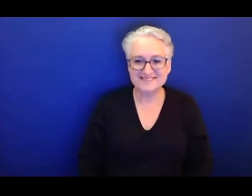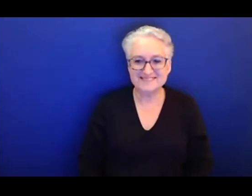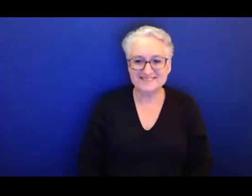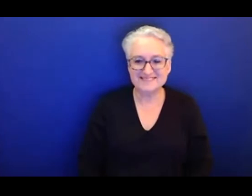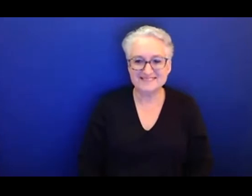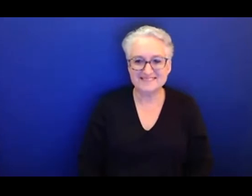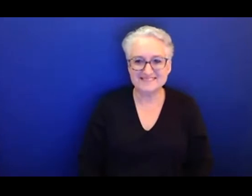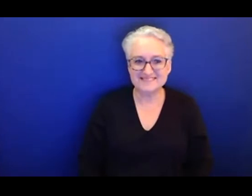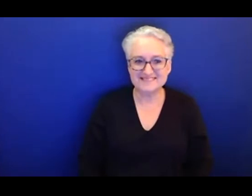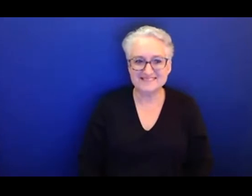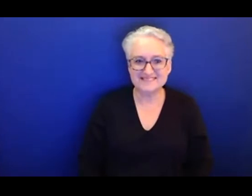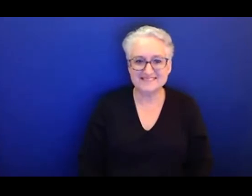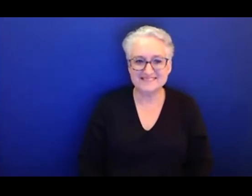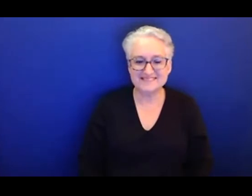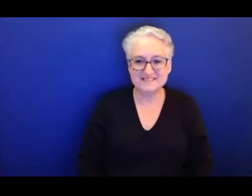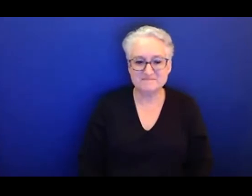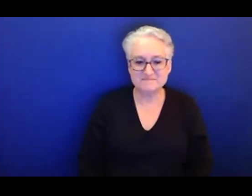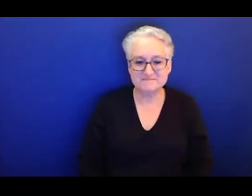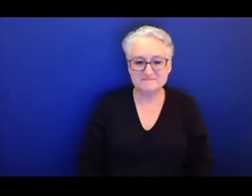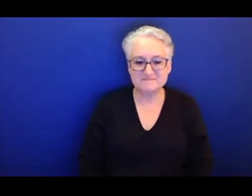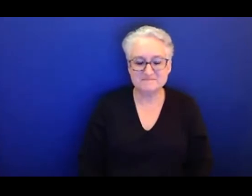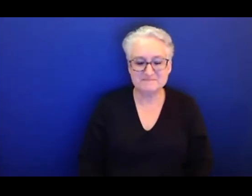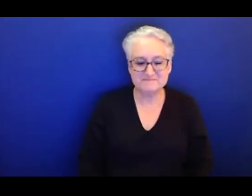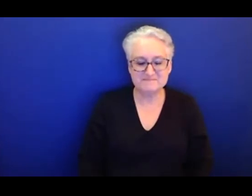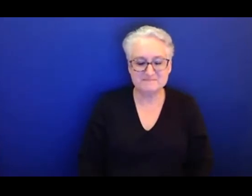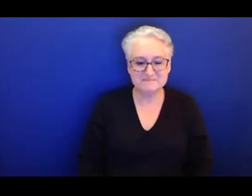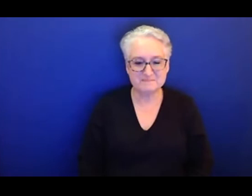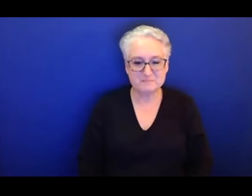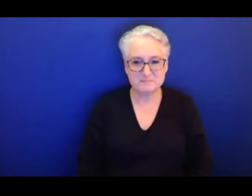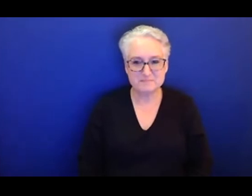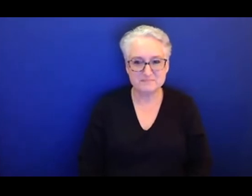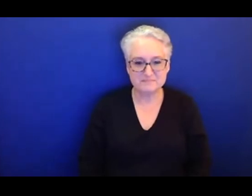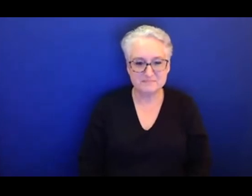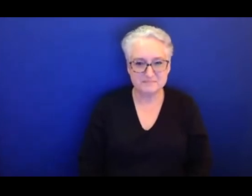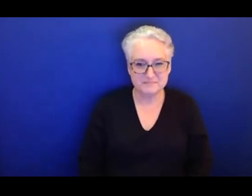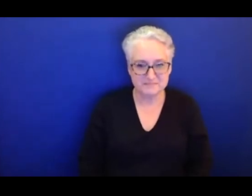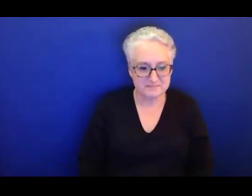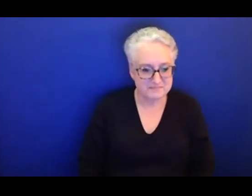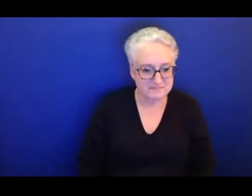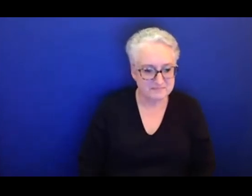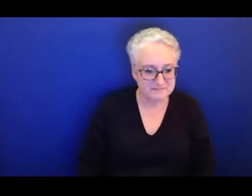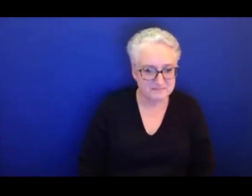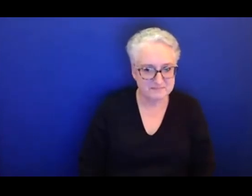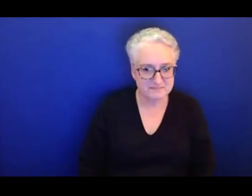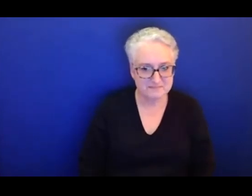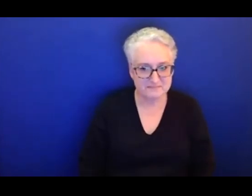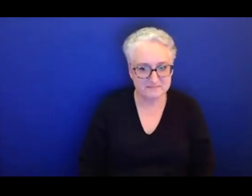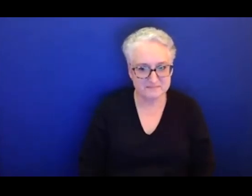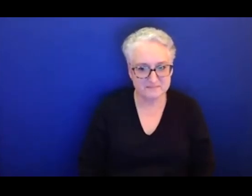Okay, so hearing no questions, we can probably move on to the next section. Very good. Now, I would like to